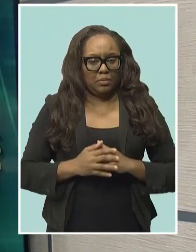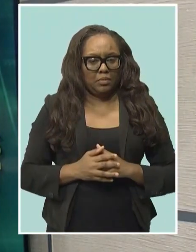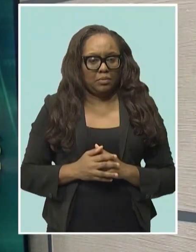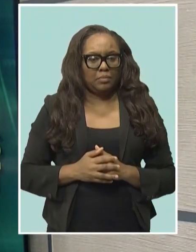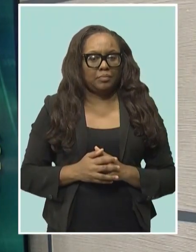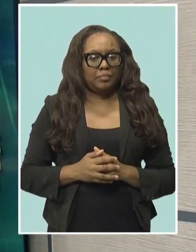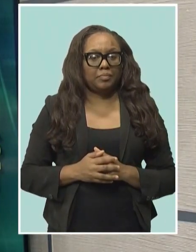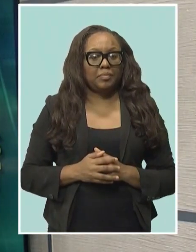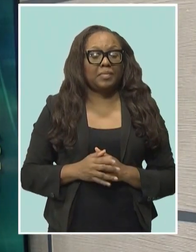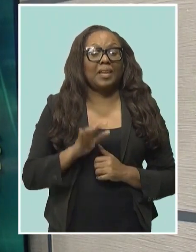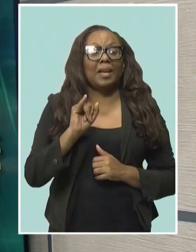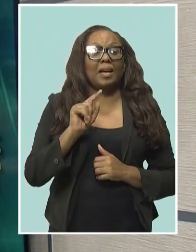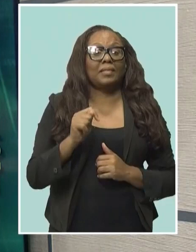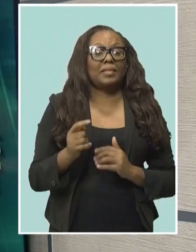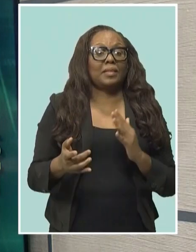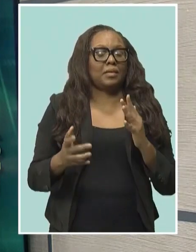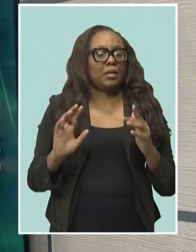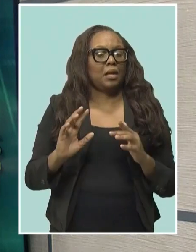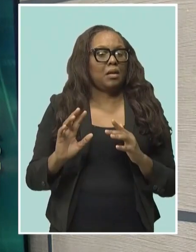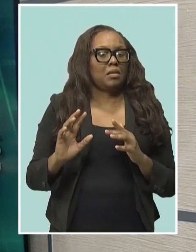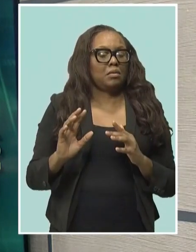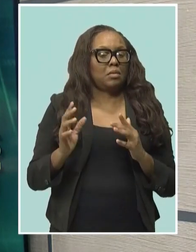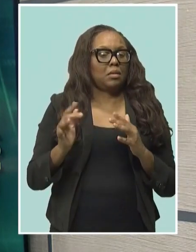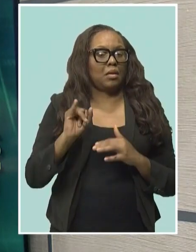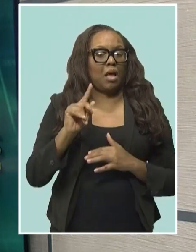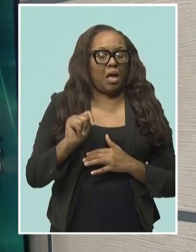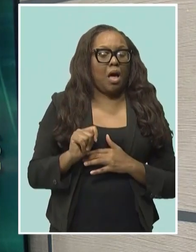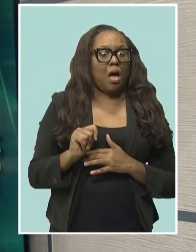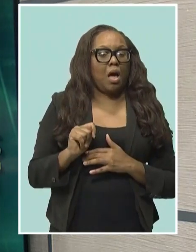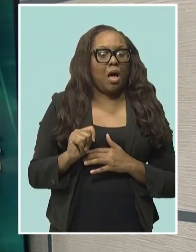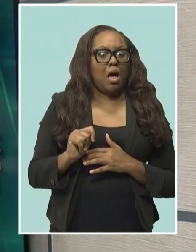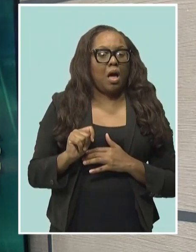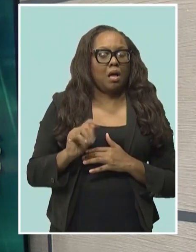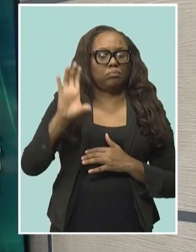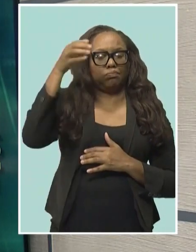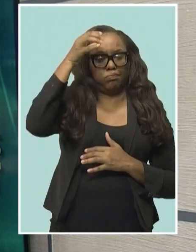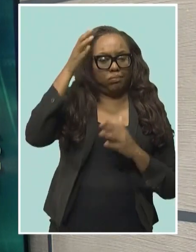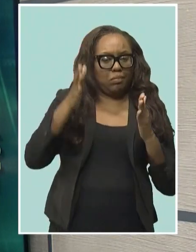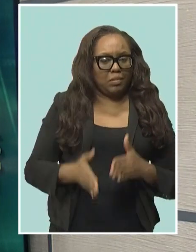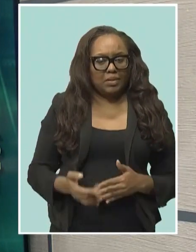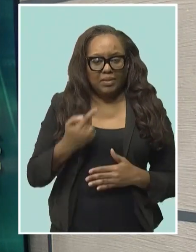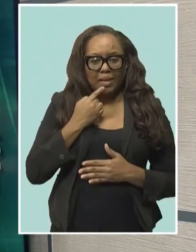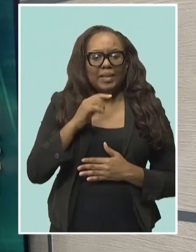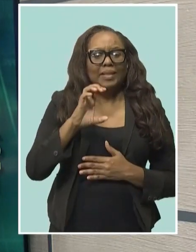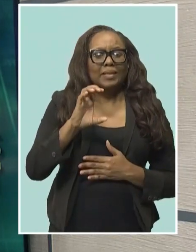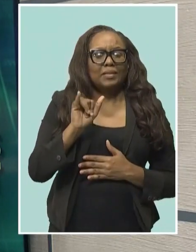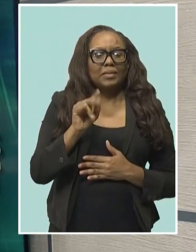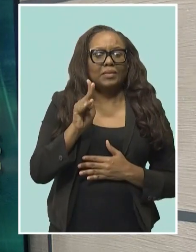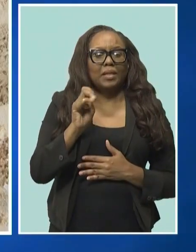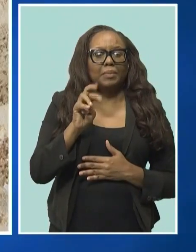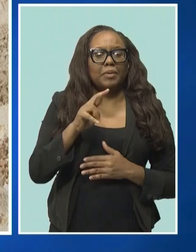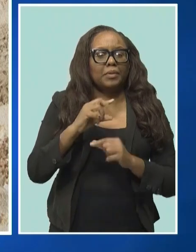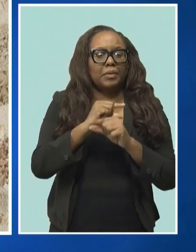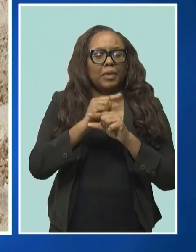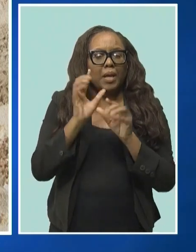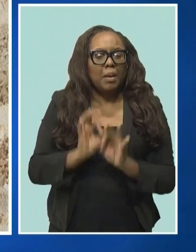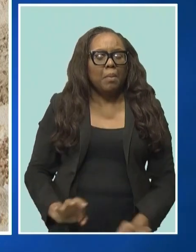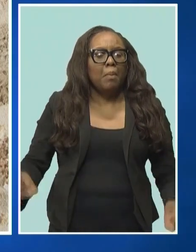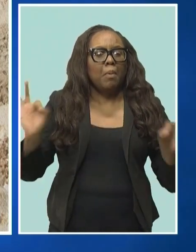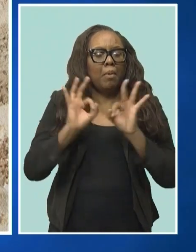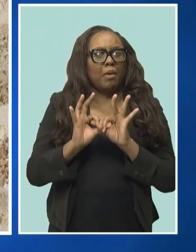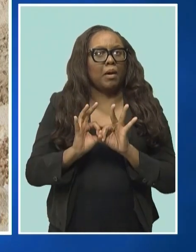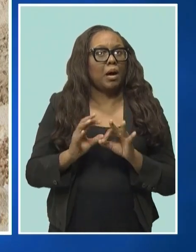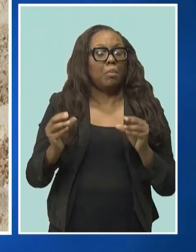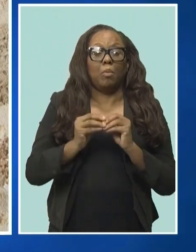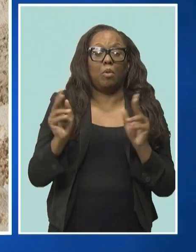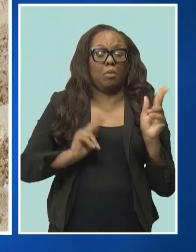IT specialist said cybersecurity is a global problem and more experts are needed. The cybersecurity space is